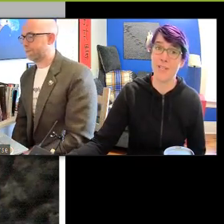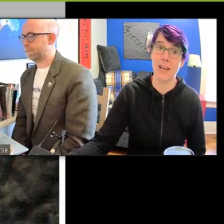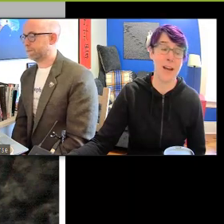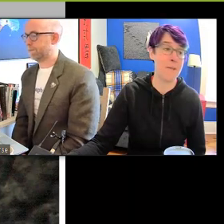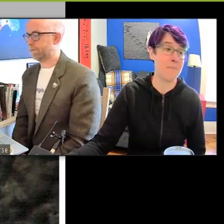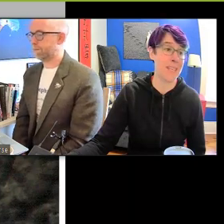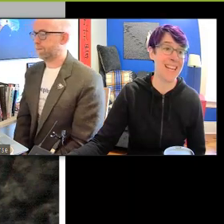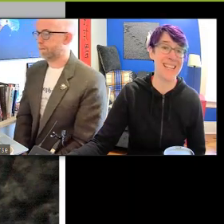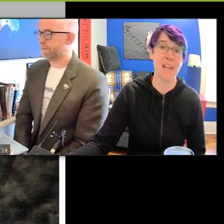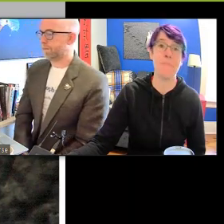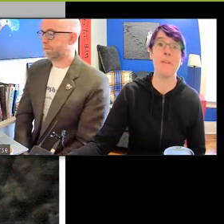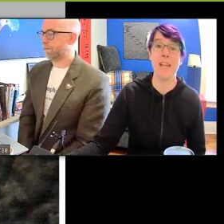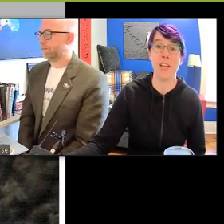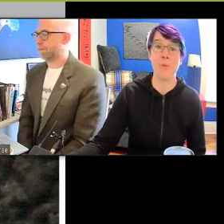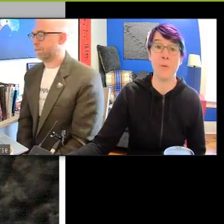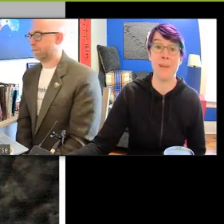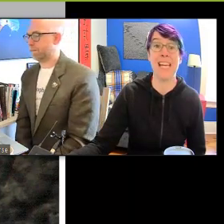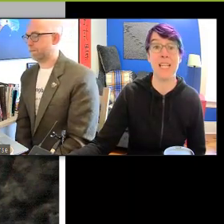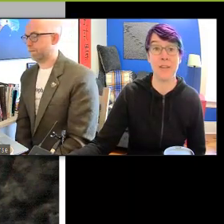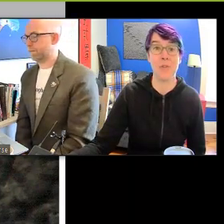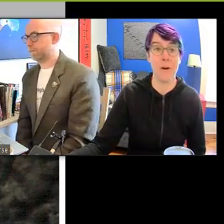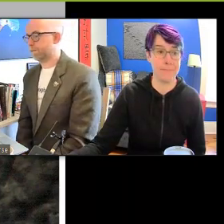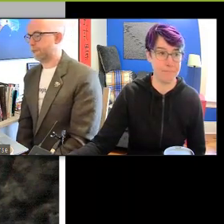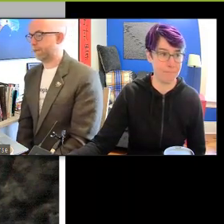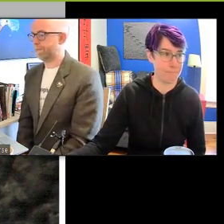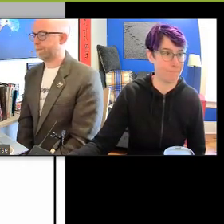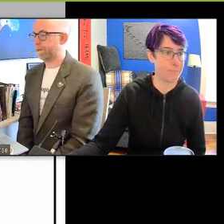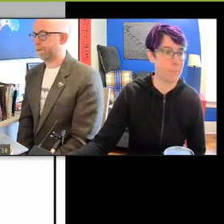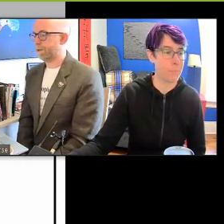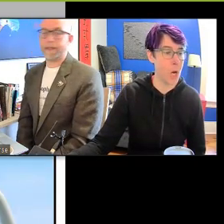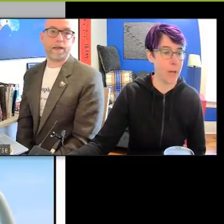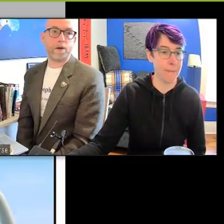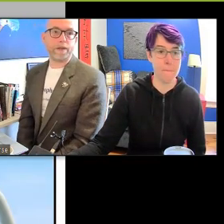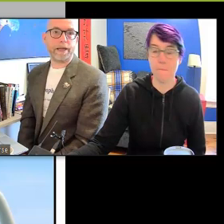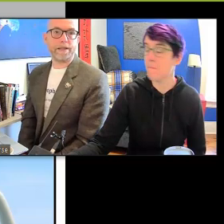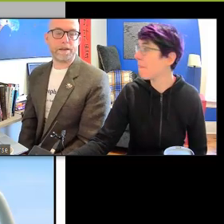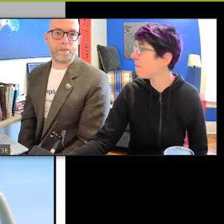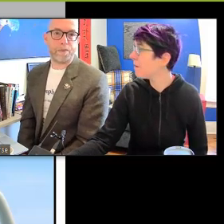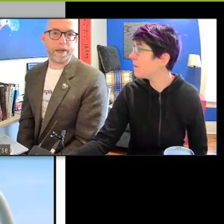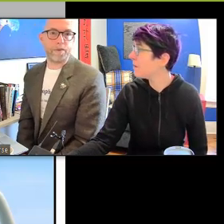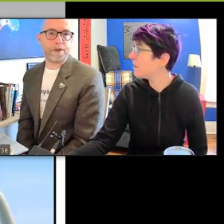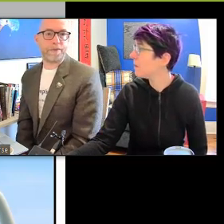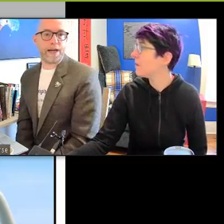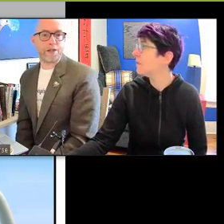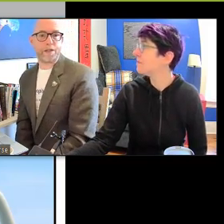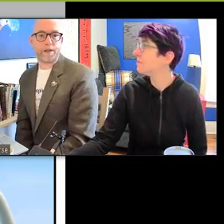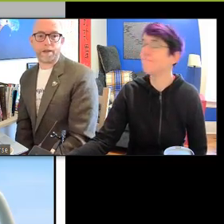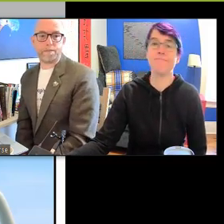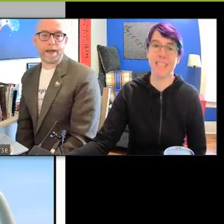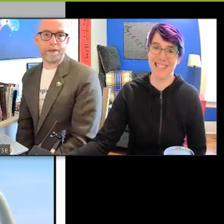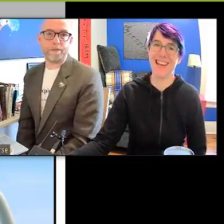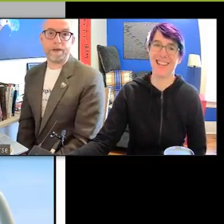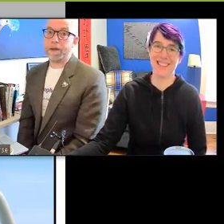out can damage the actual paint on the wall. Yep. Let alone the lights that we bring in with our flashes and